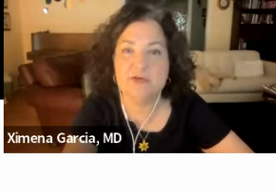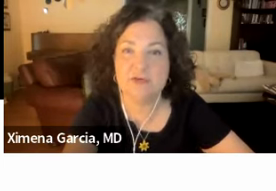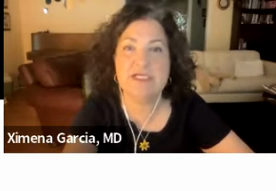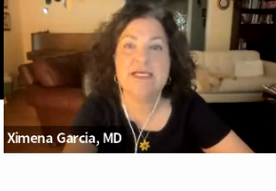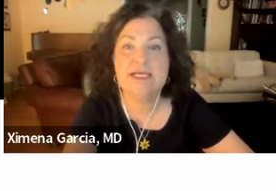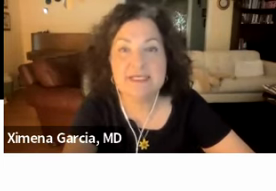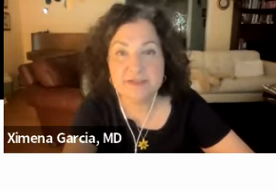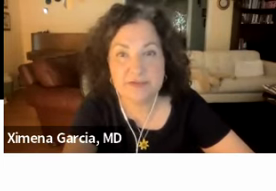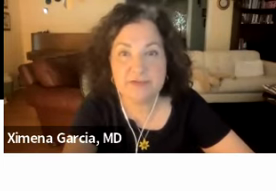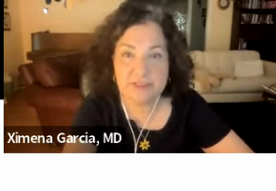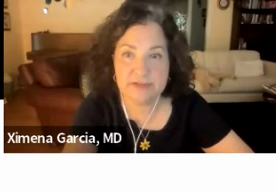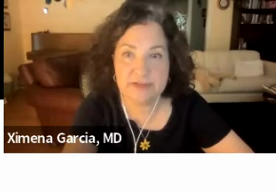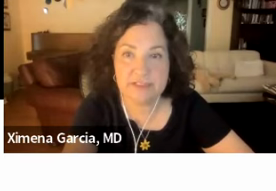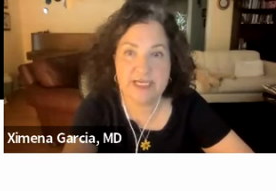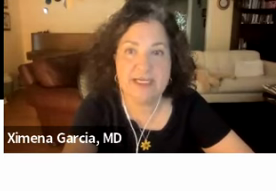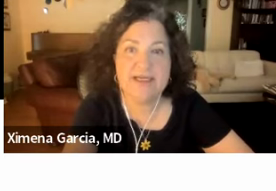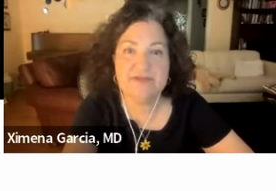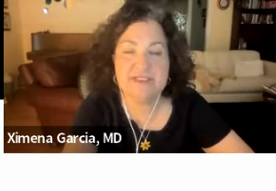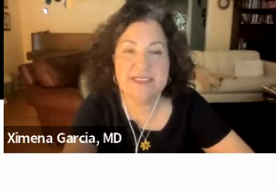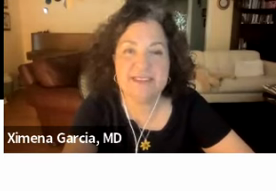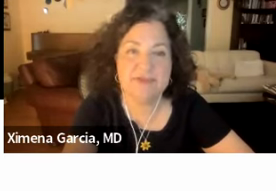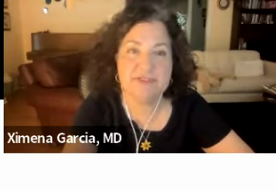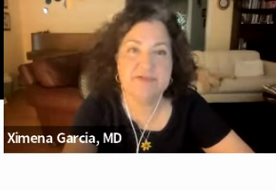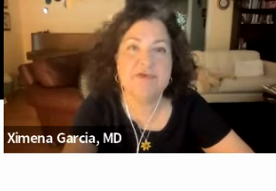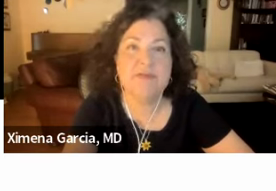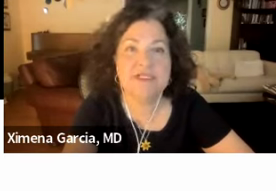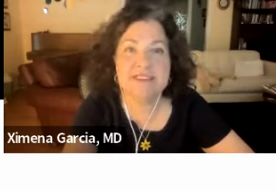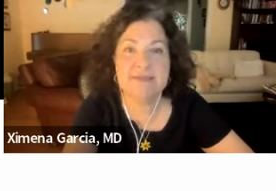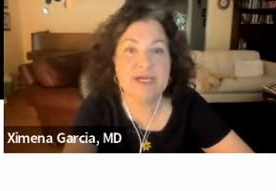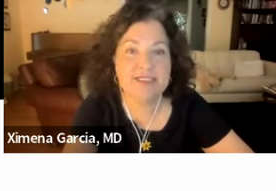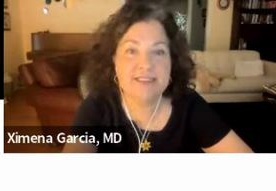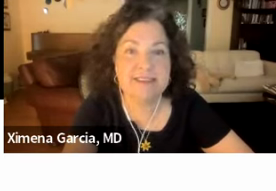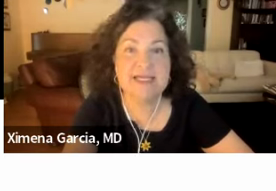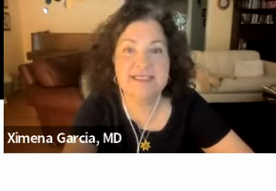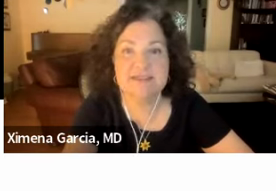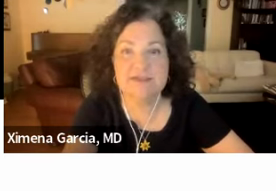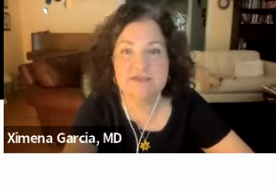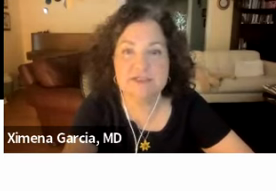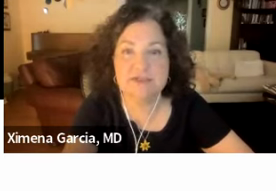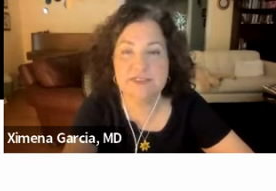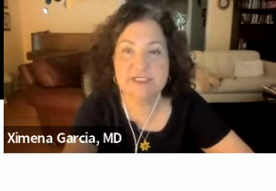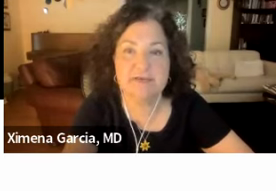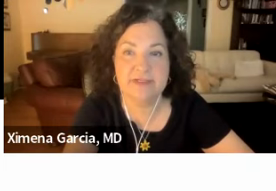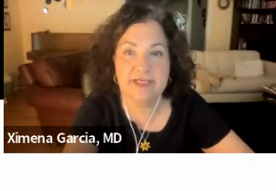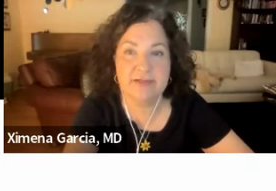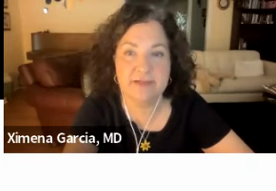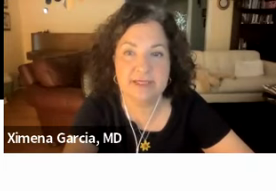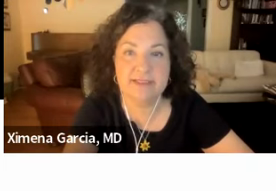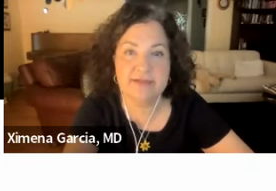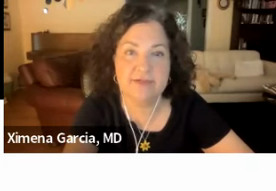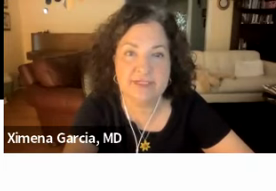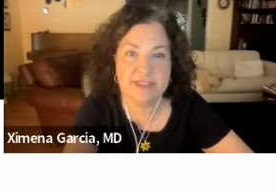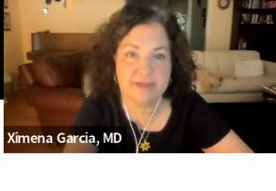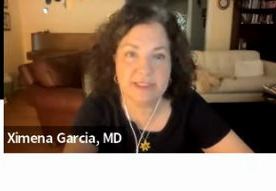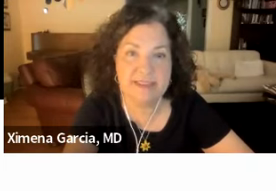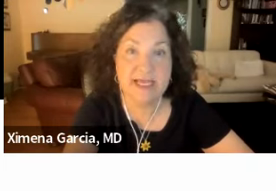Hope Drug Court. His current research investigates abusive policing practices as a structural determinant of ill health in